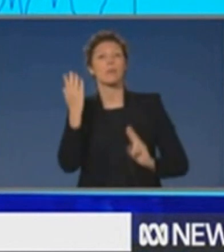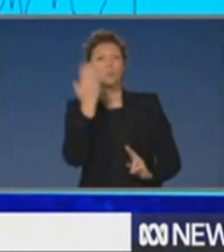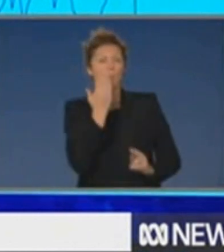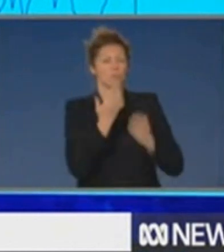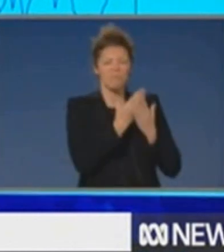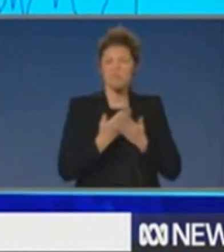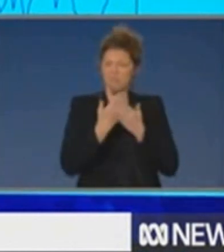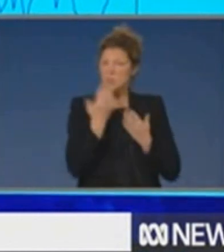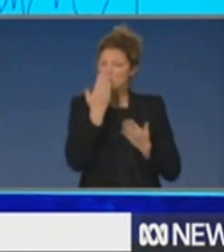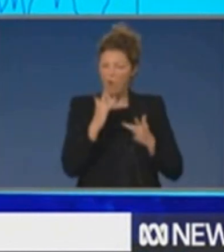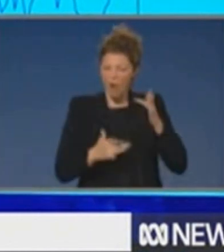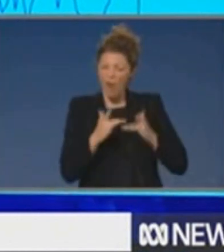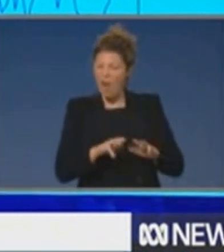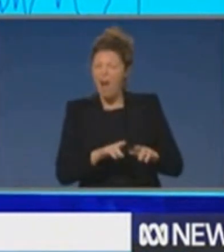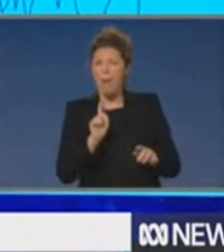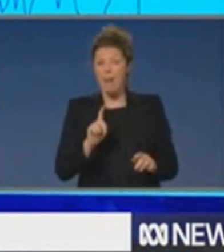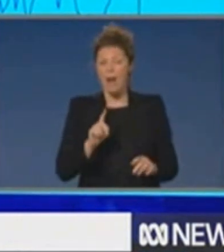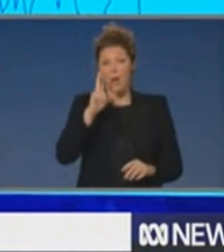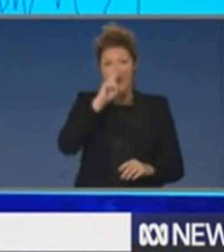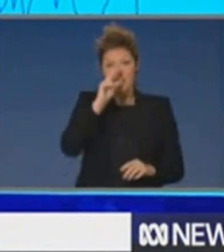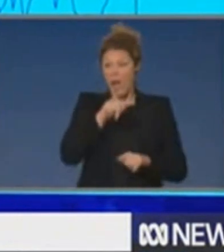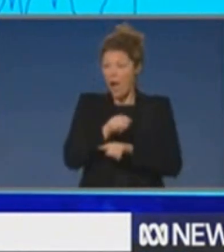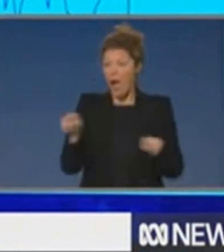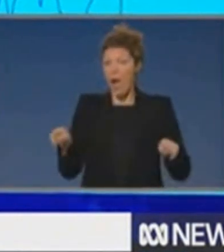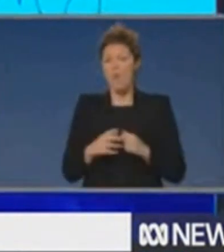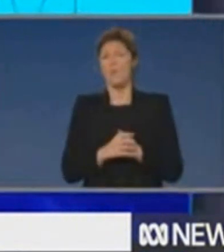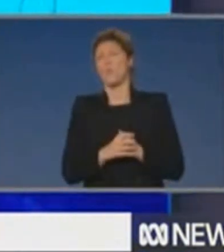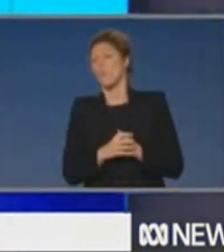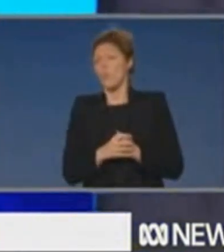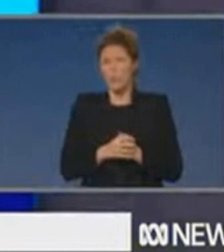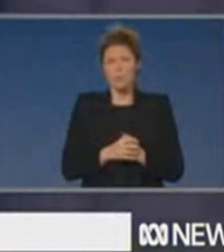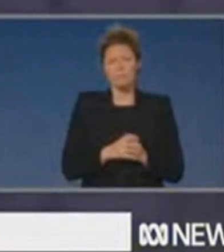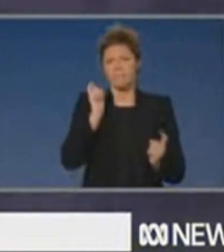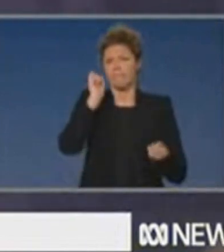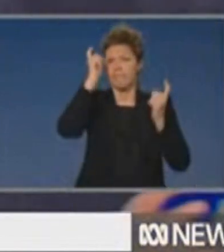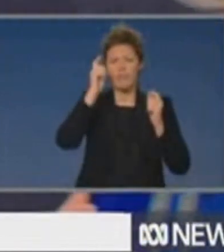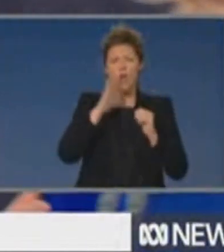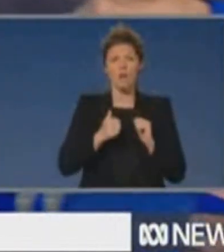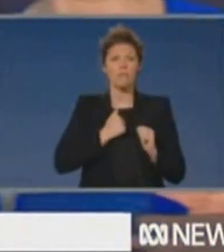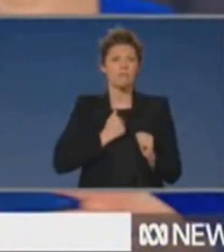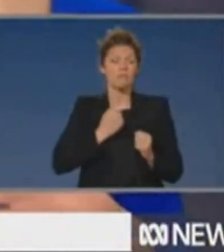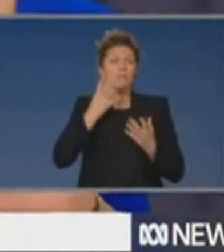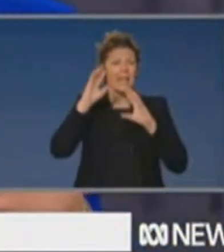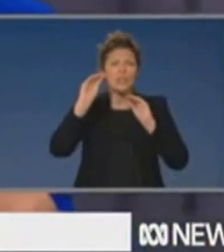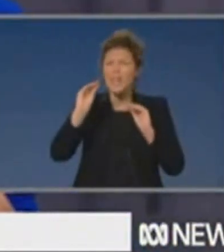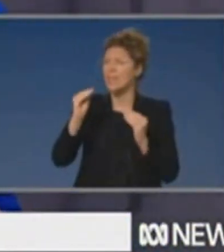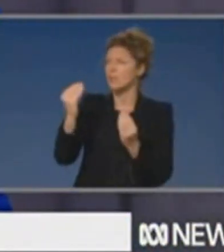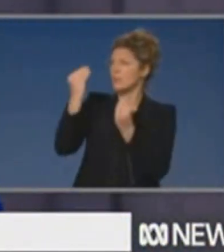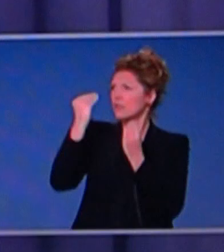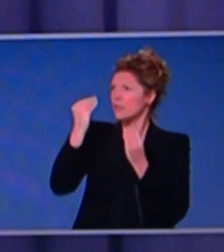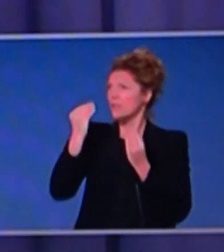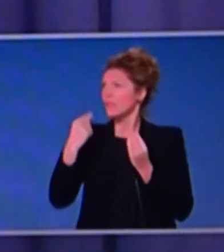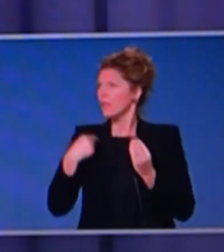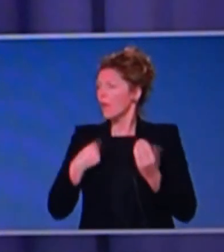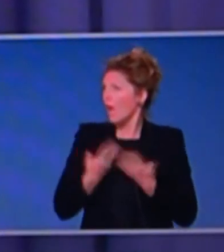that for our young people, they are incredibly concerned, not just about their education and the drop in education and the linkages